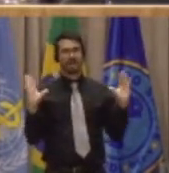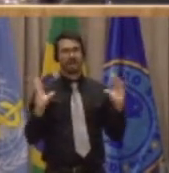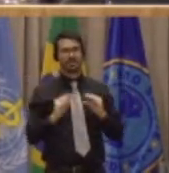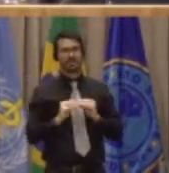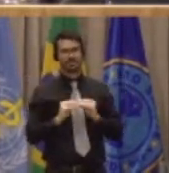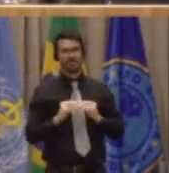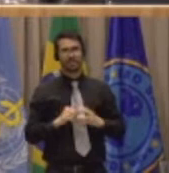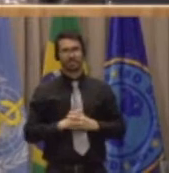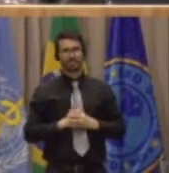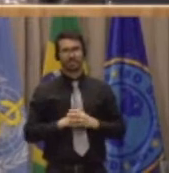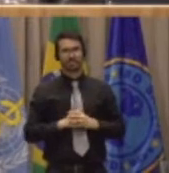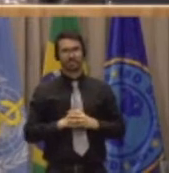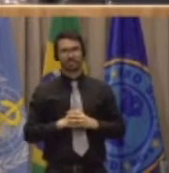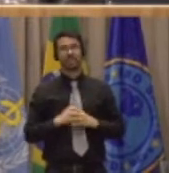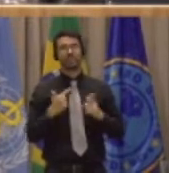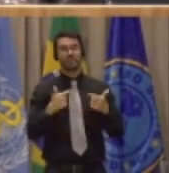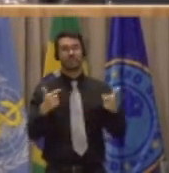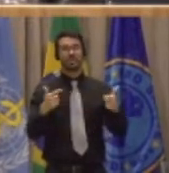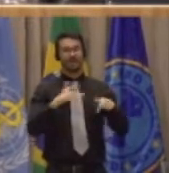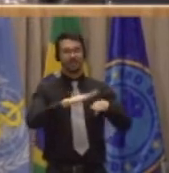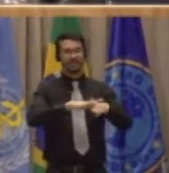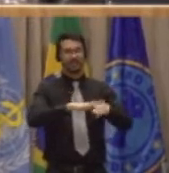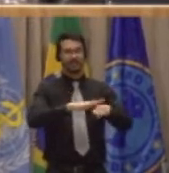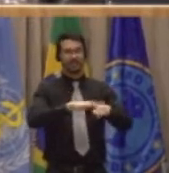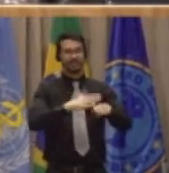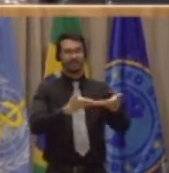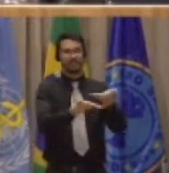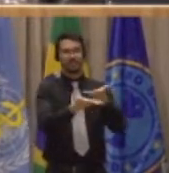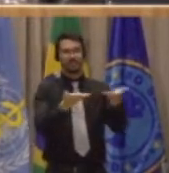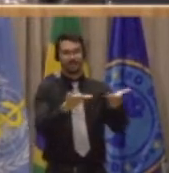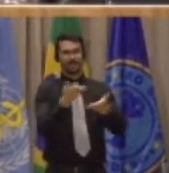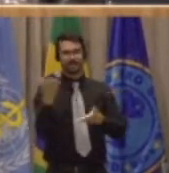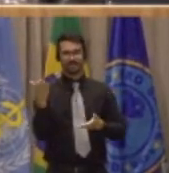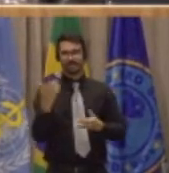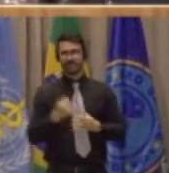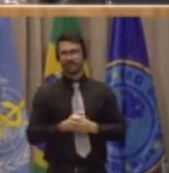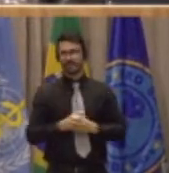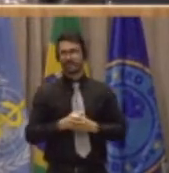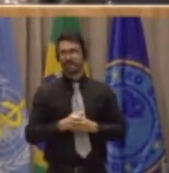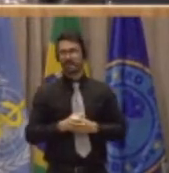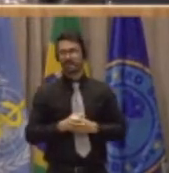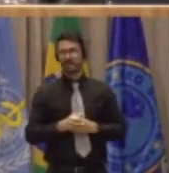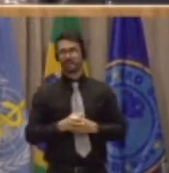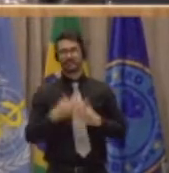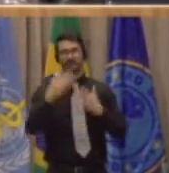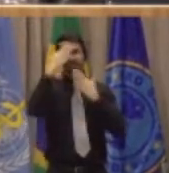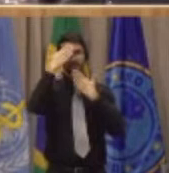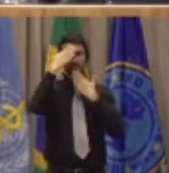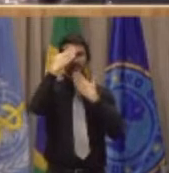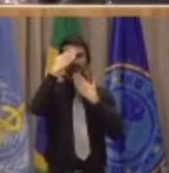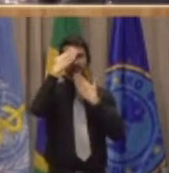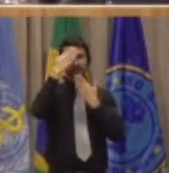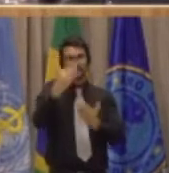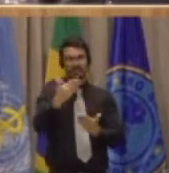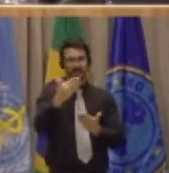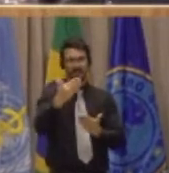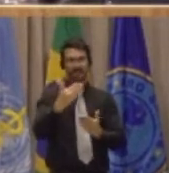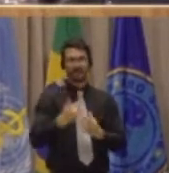can share very briefly, we do not have many time, but Dr. Castellano, please. Thank